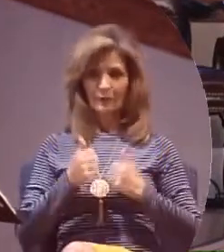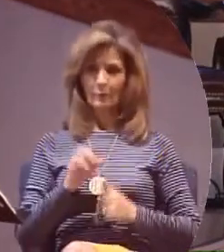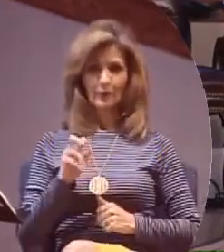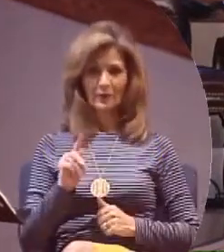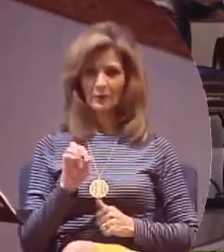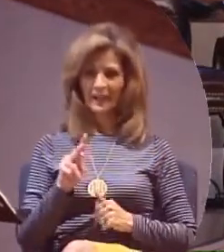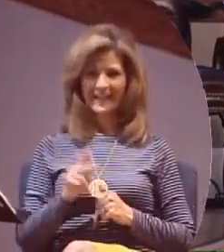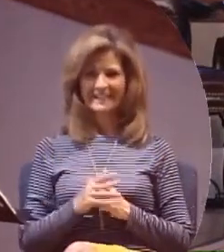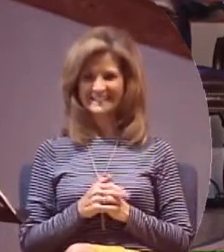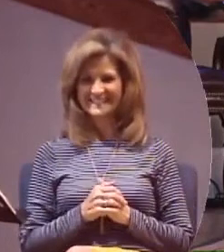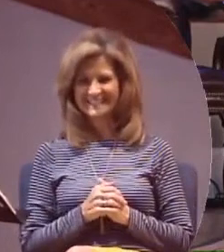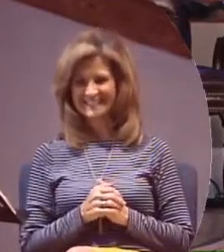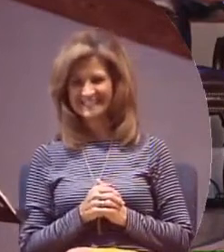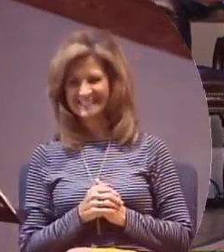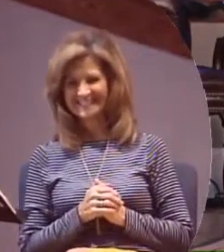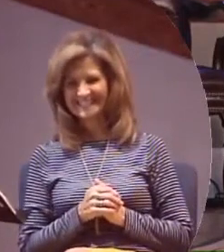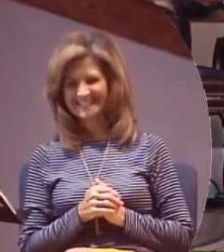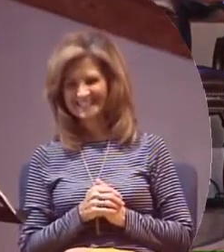said that.